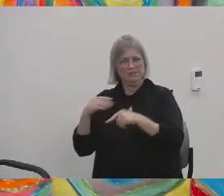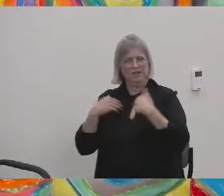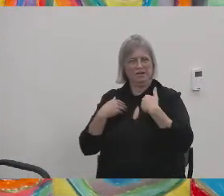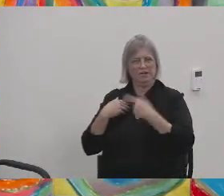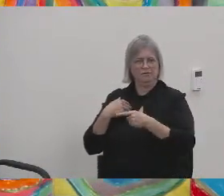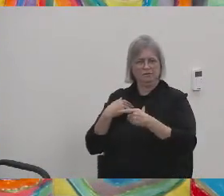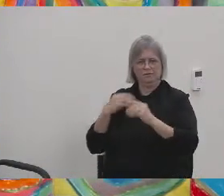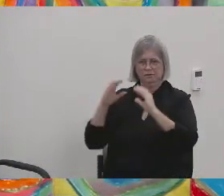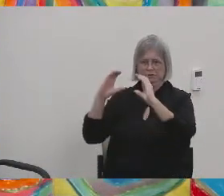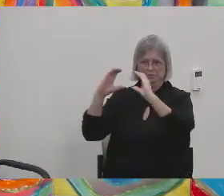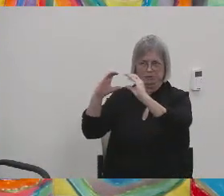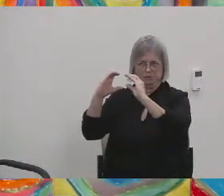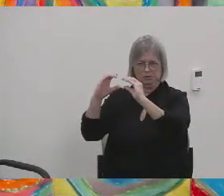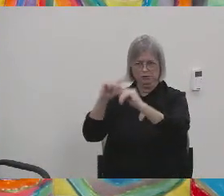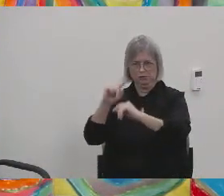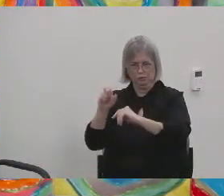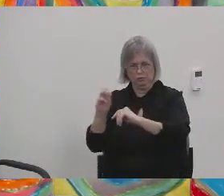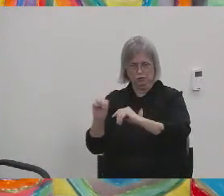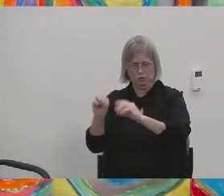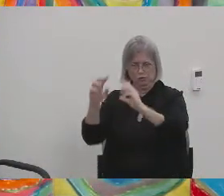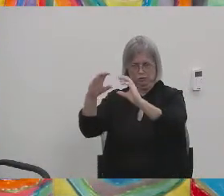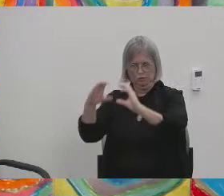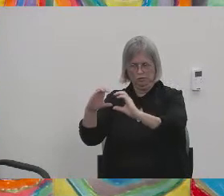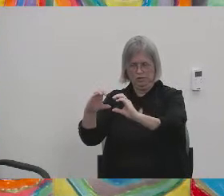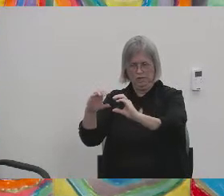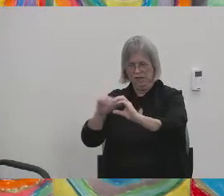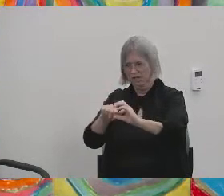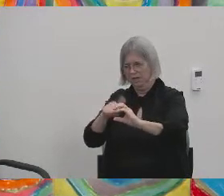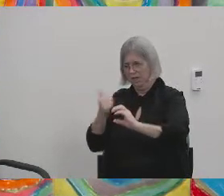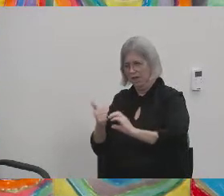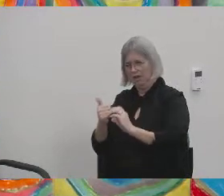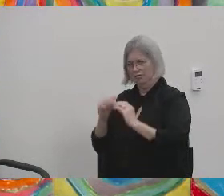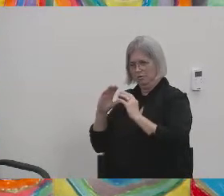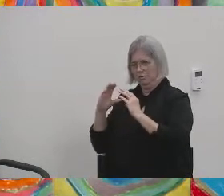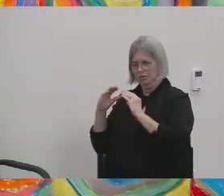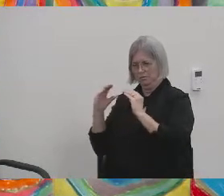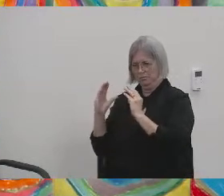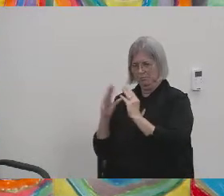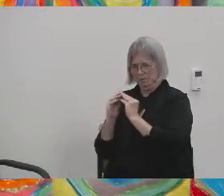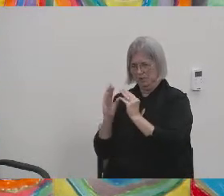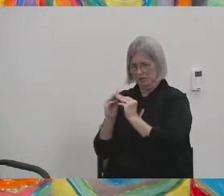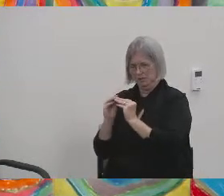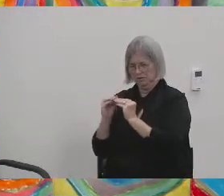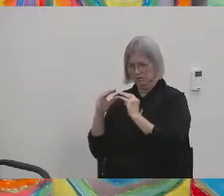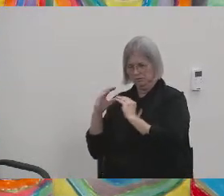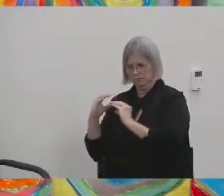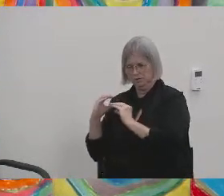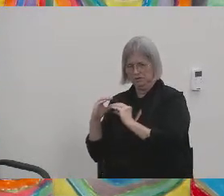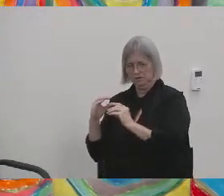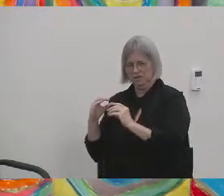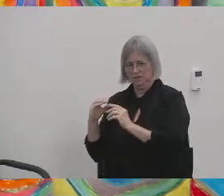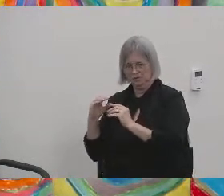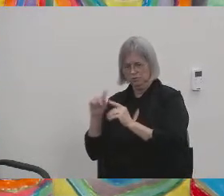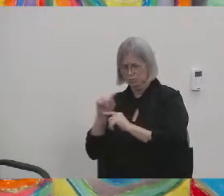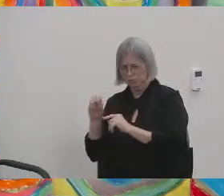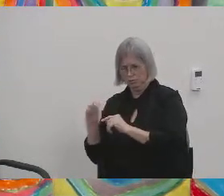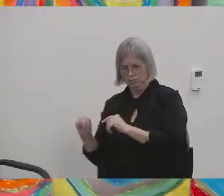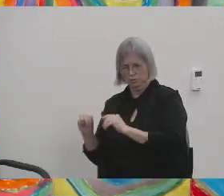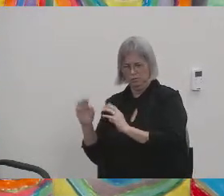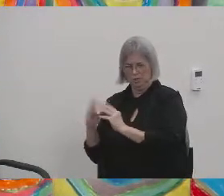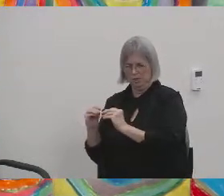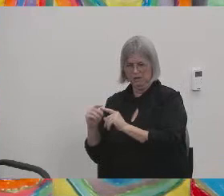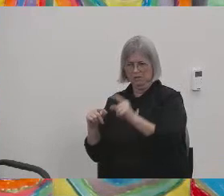to a mini meeting and a Zoom meeting, and then going to another mini meeting and a Zoom meeting, and then another mini meeting and a Zoom meeting. And there's no